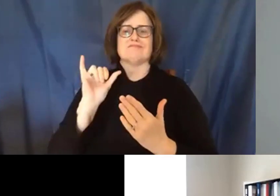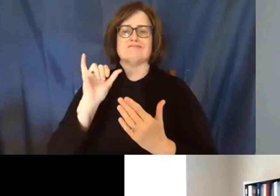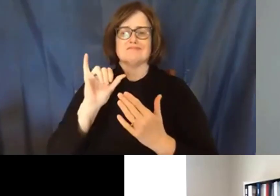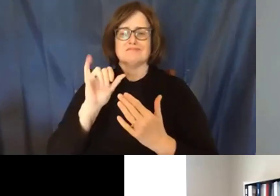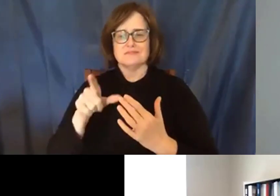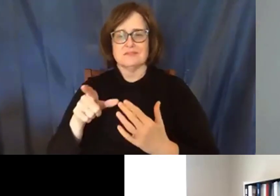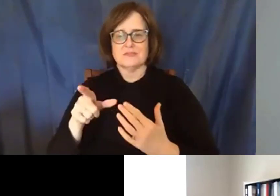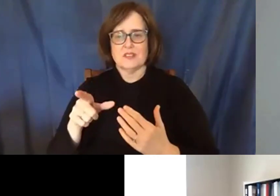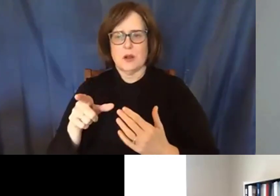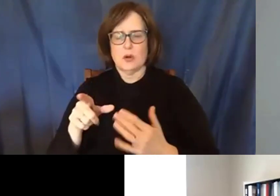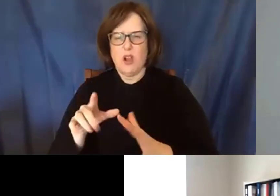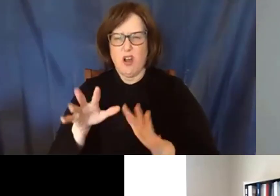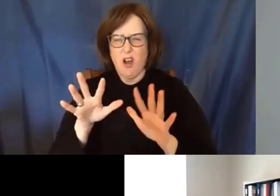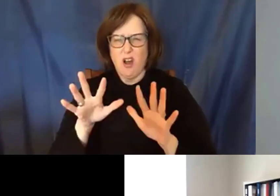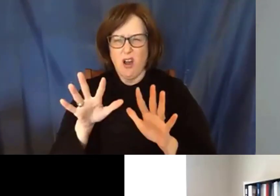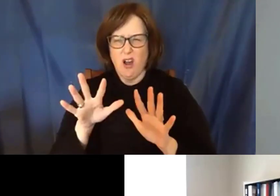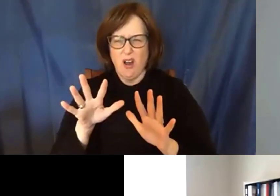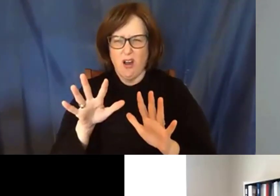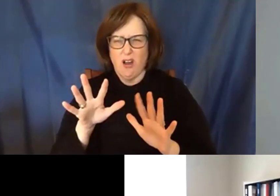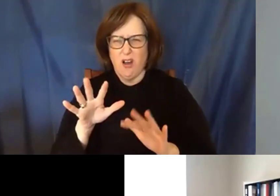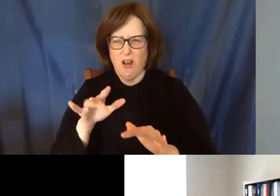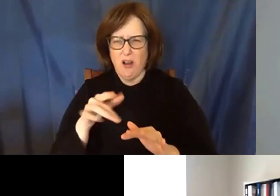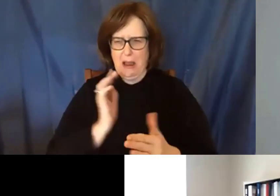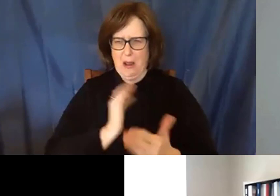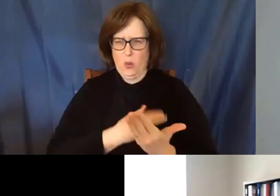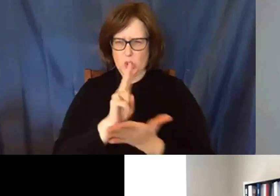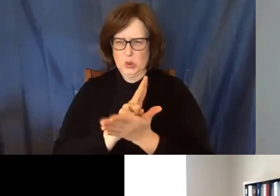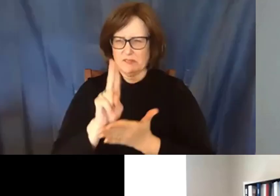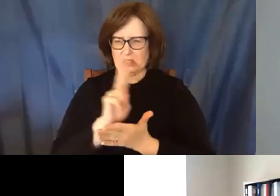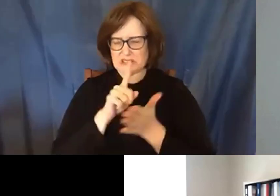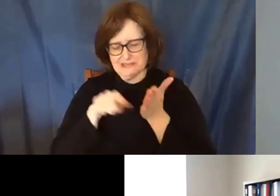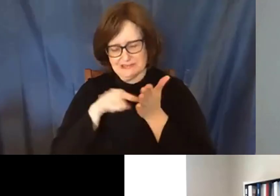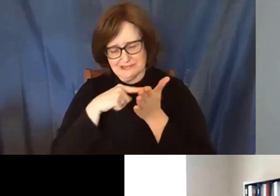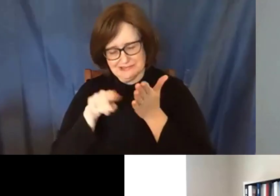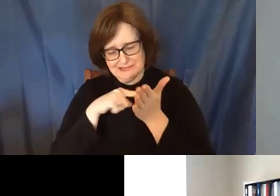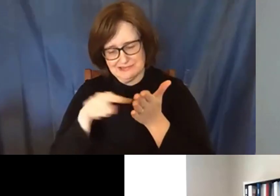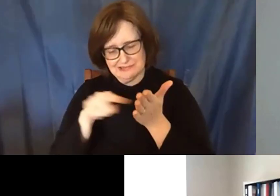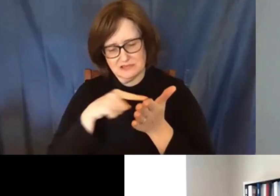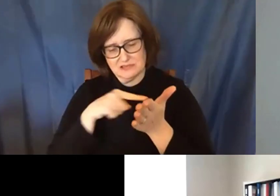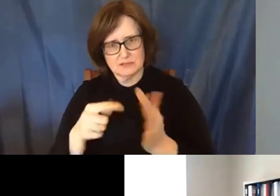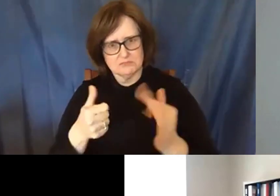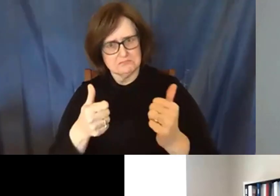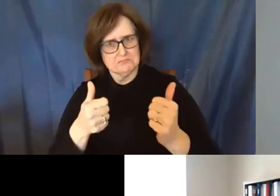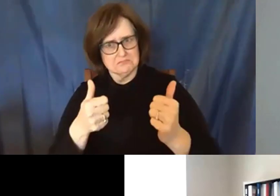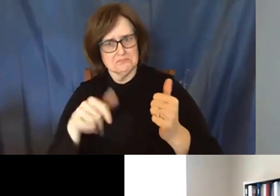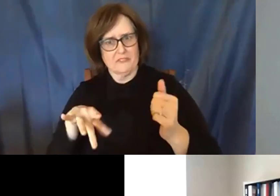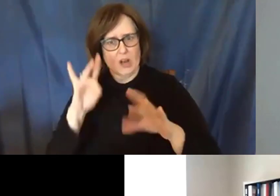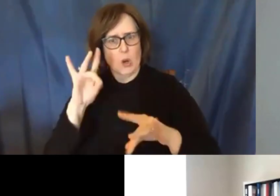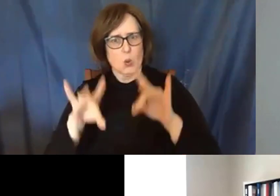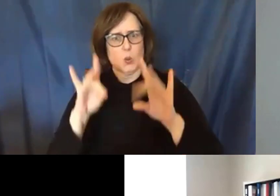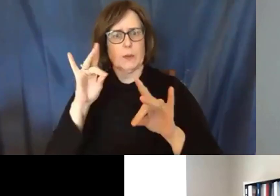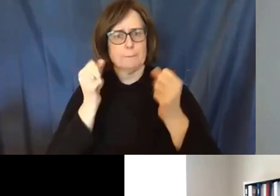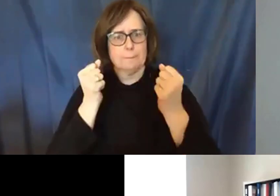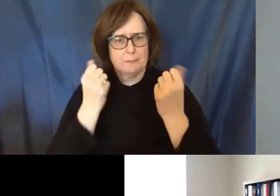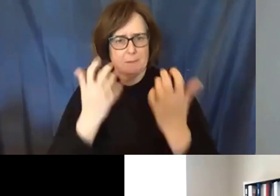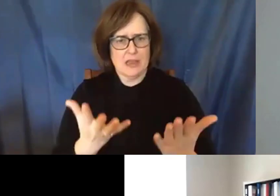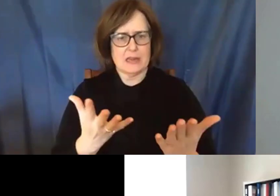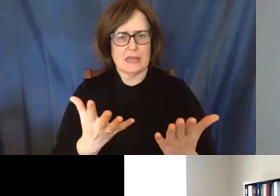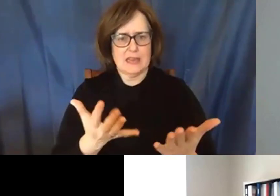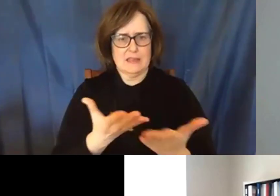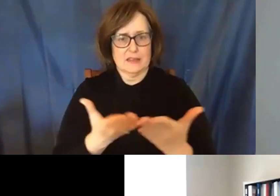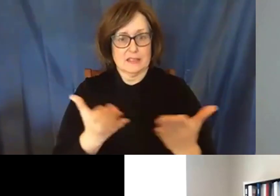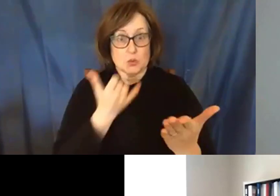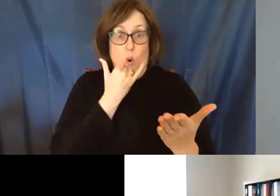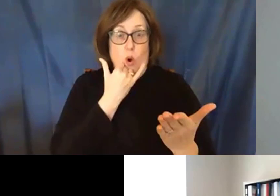lit into the university in a way, and not bad way, but just like, this is, we're teaching these ideas, but then